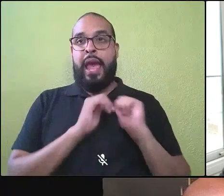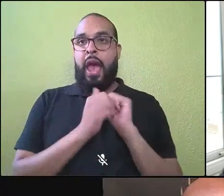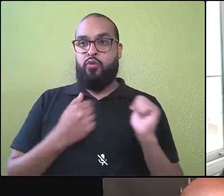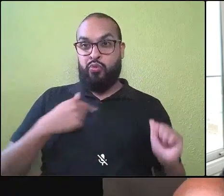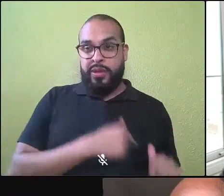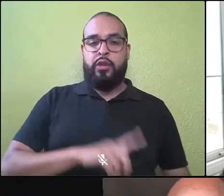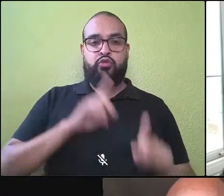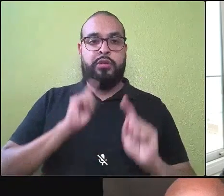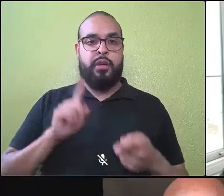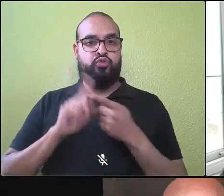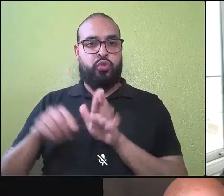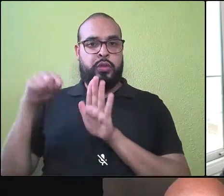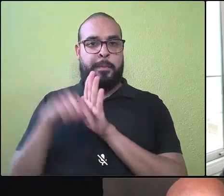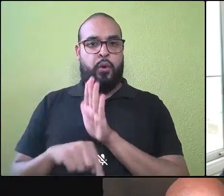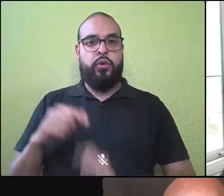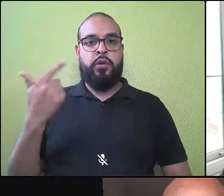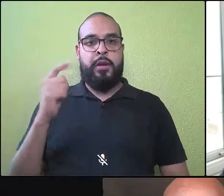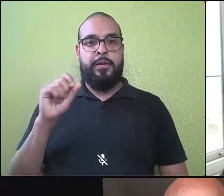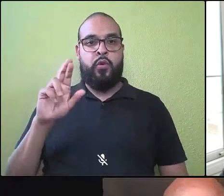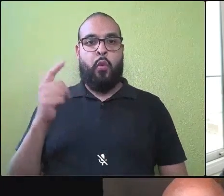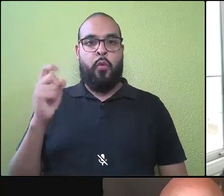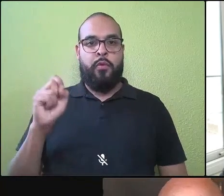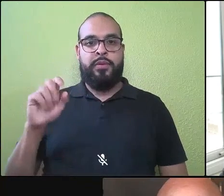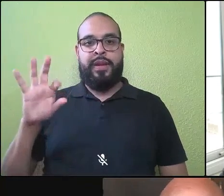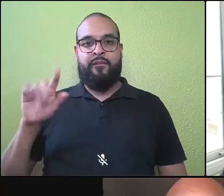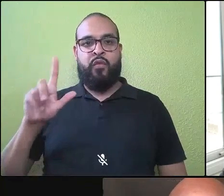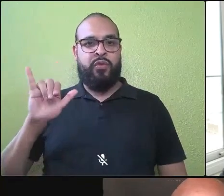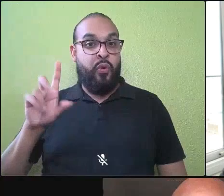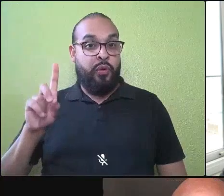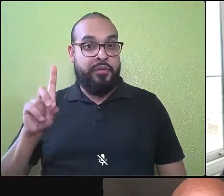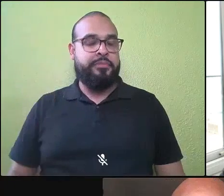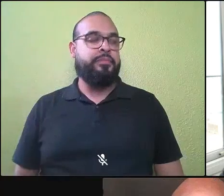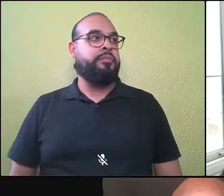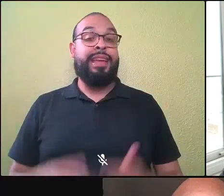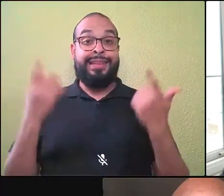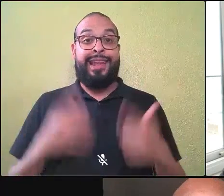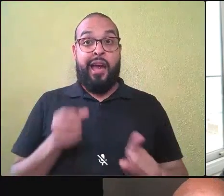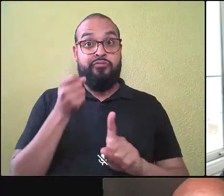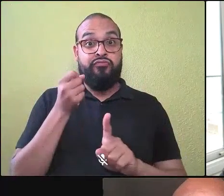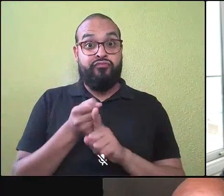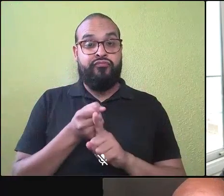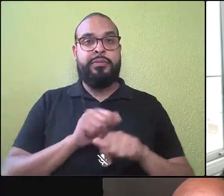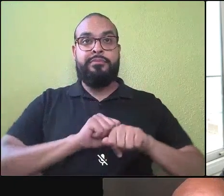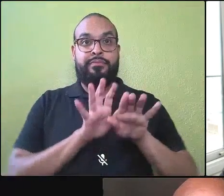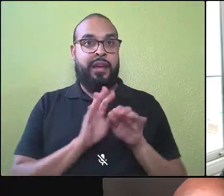the pandemic, or how do we actually lead into driving wealth in Black